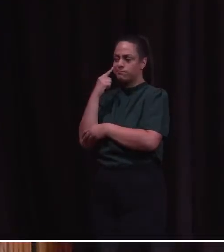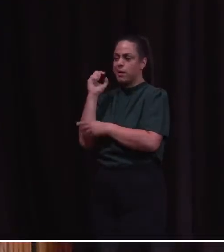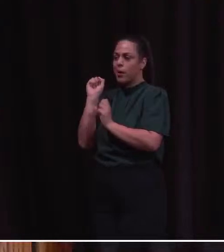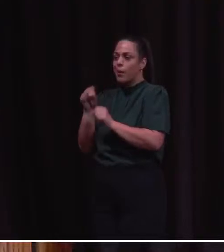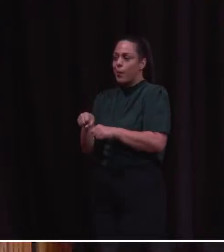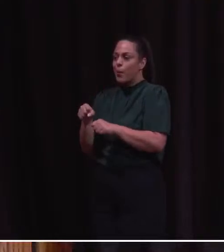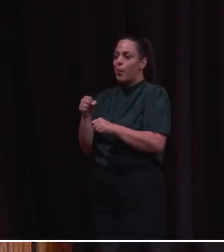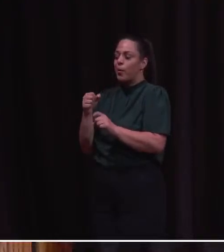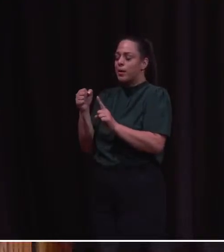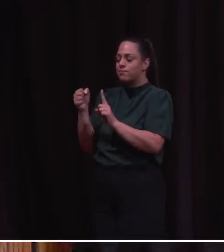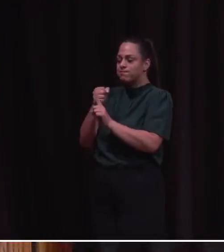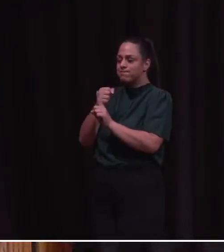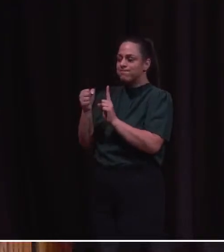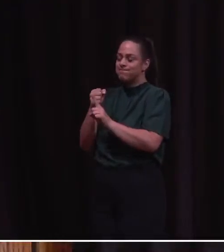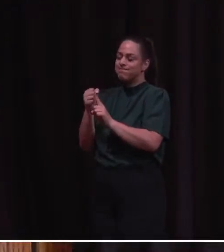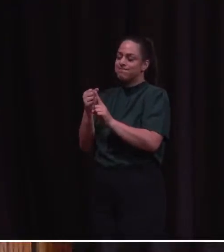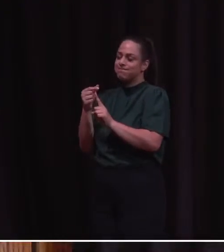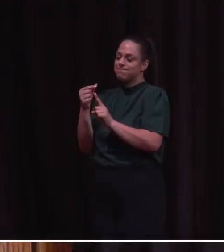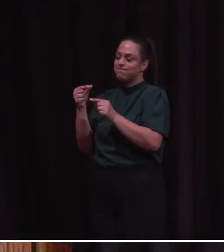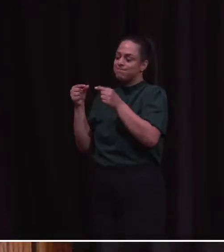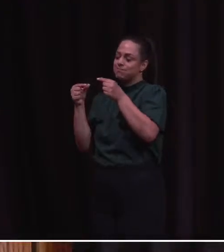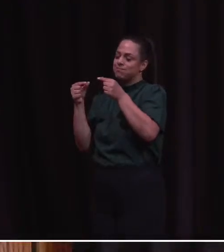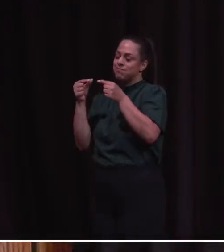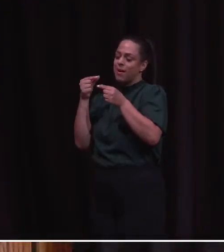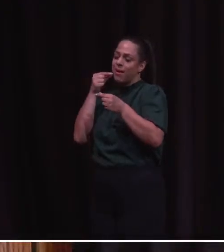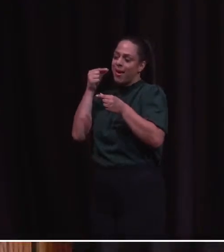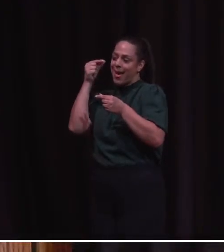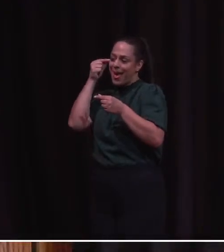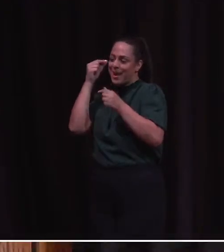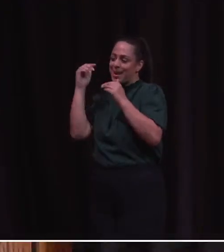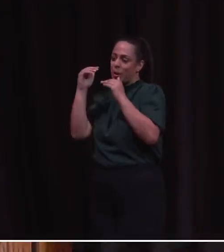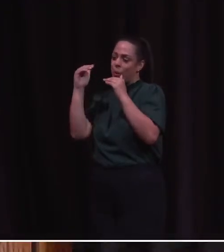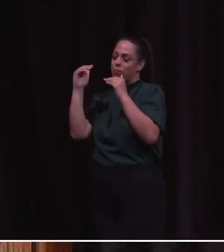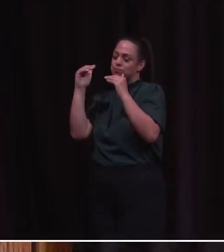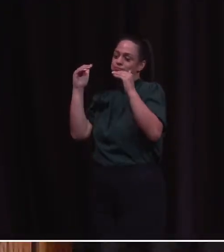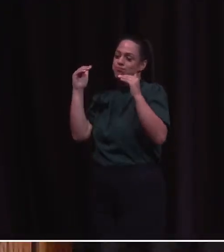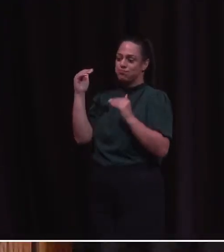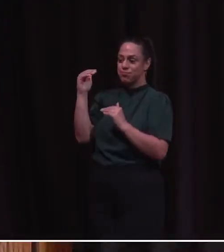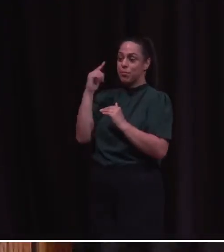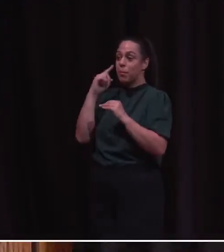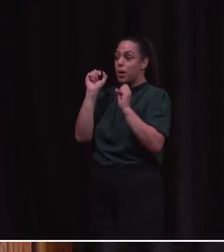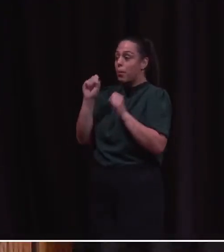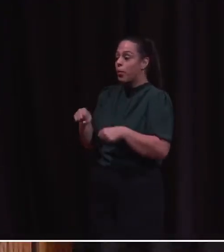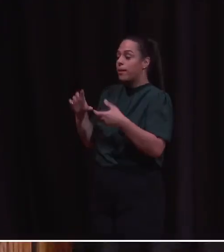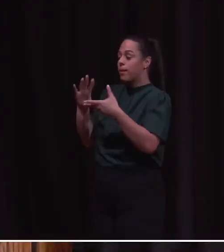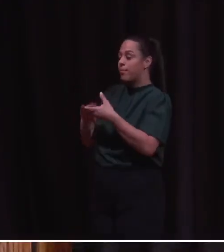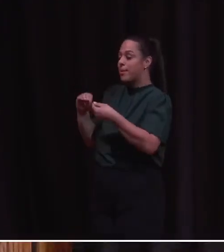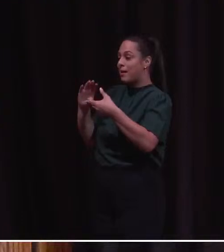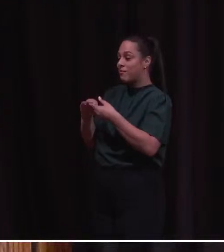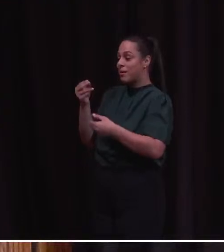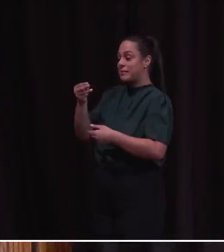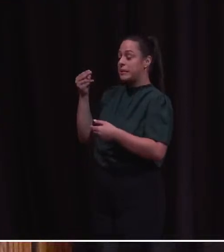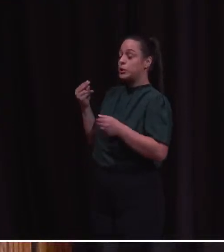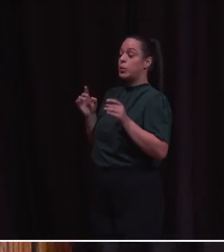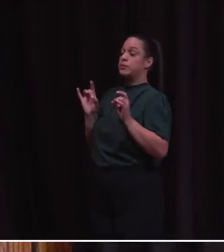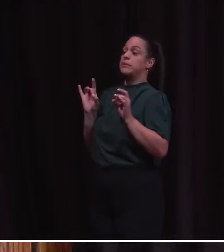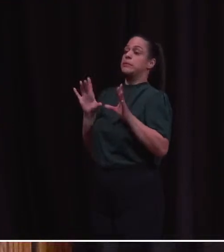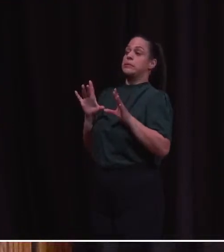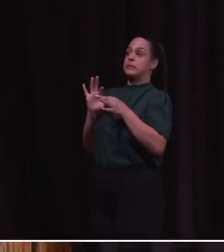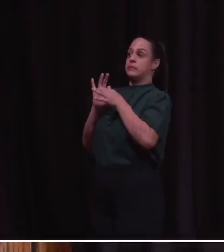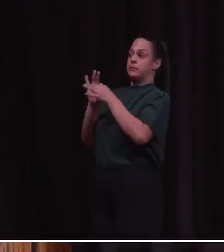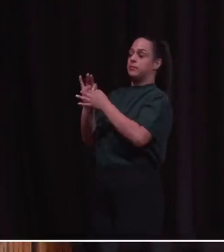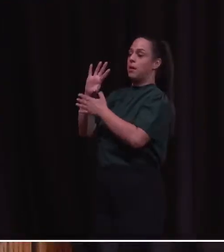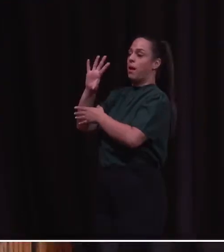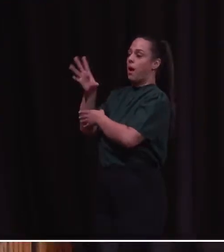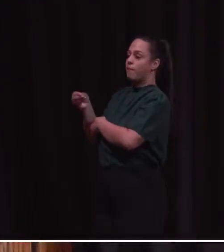the global north about African women did not provide any radical departures from age-old discourse of